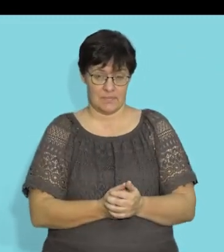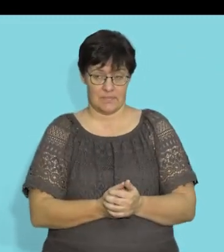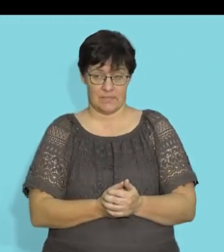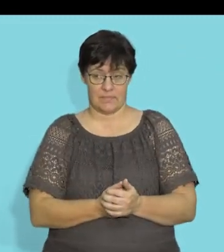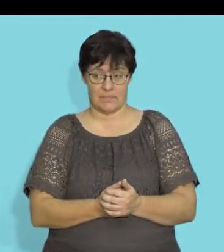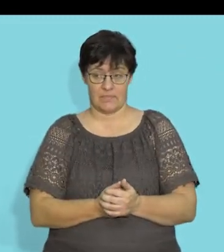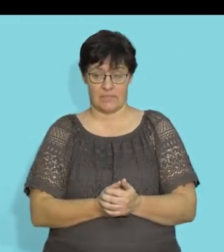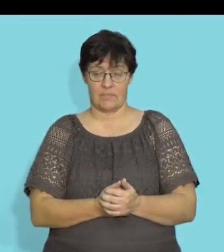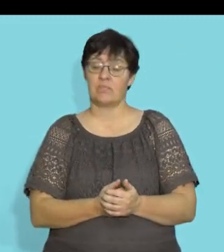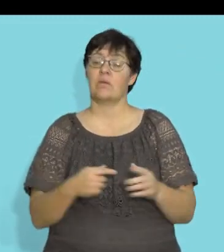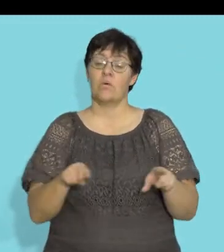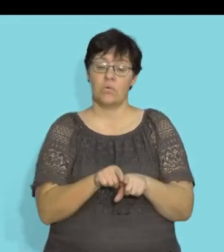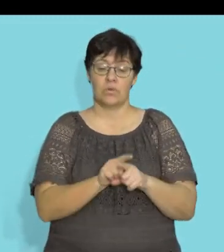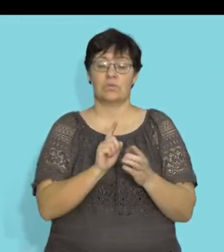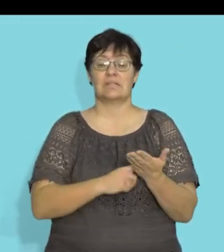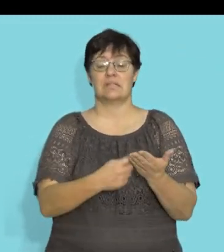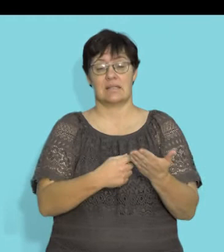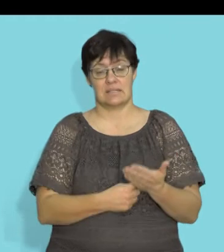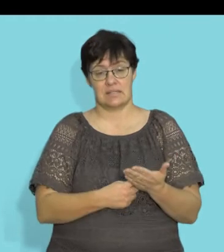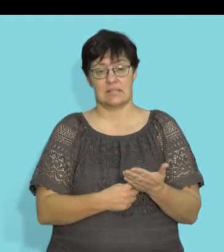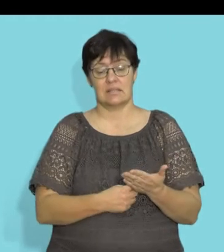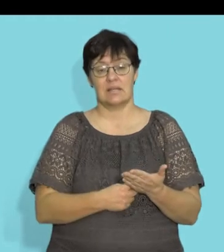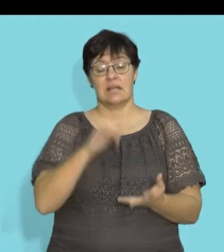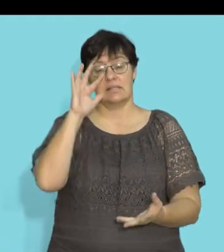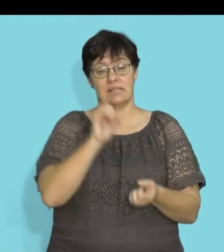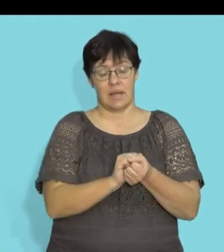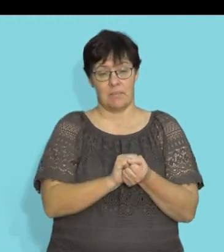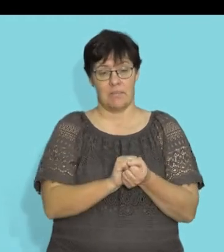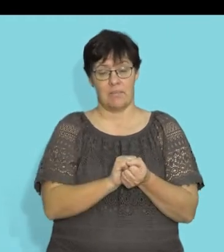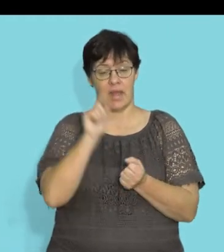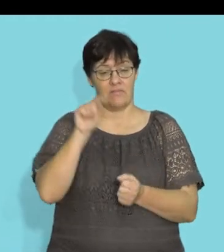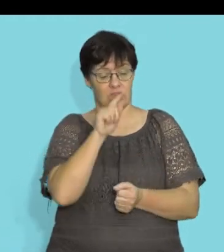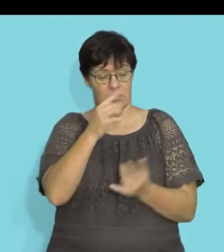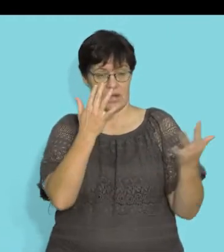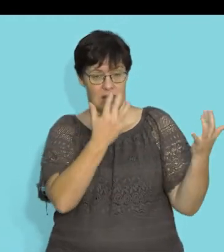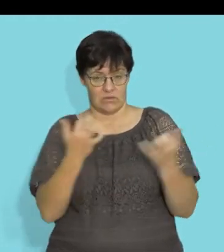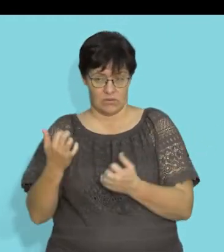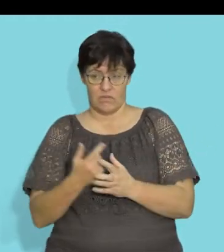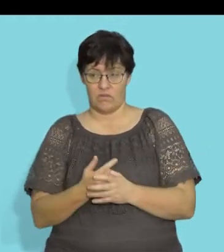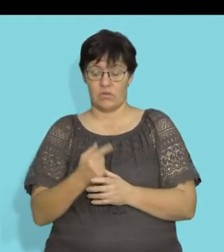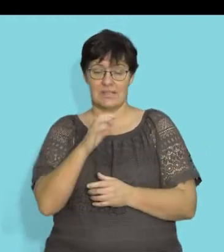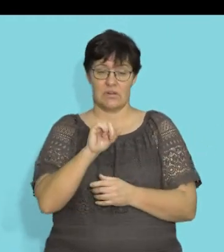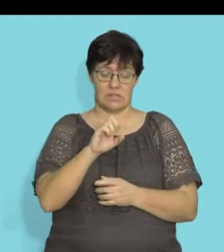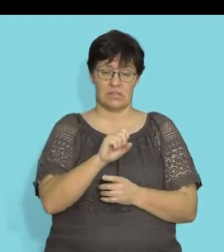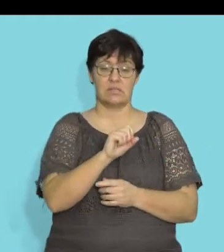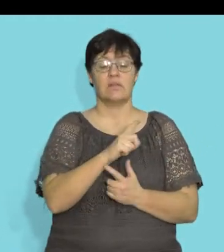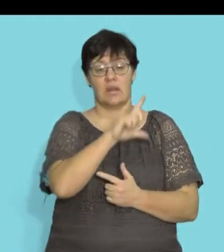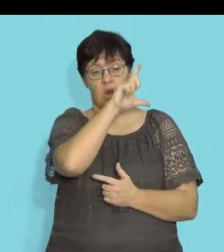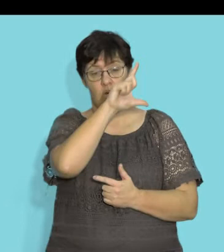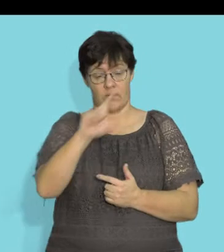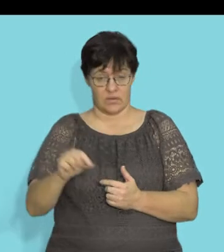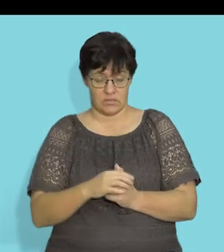number. We've also discussed that the sum to infinity can be calculated for series that